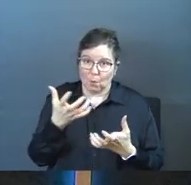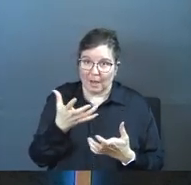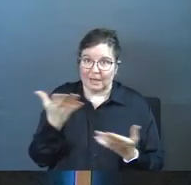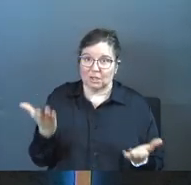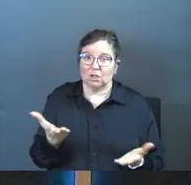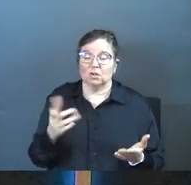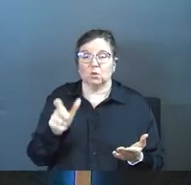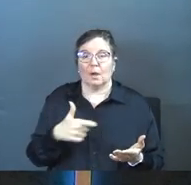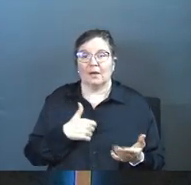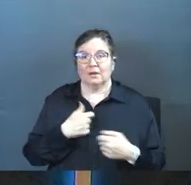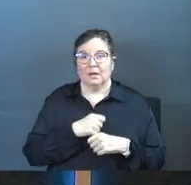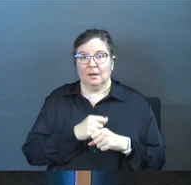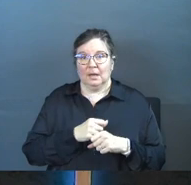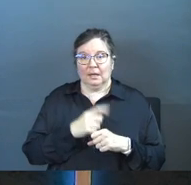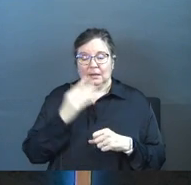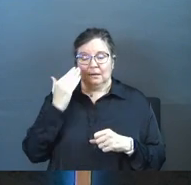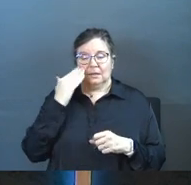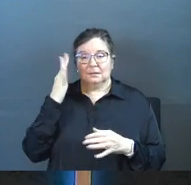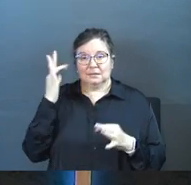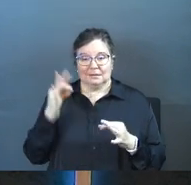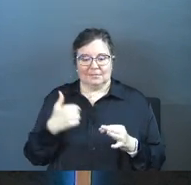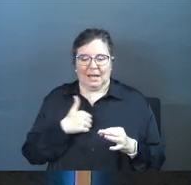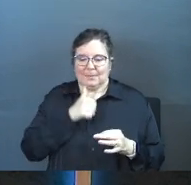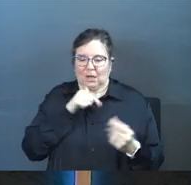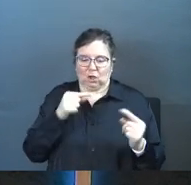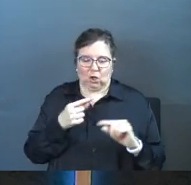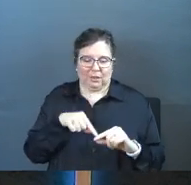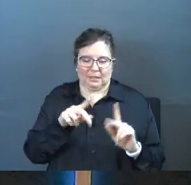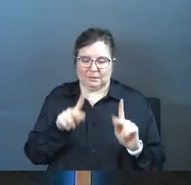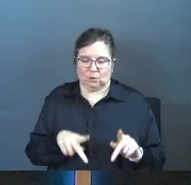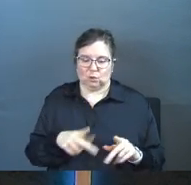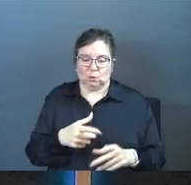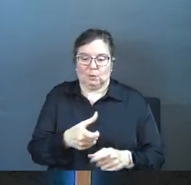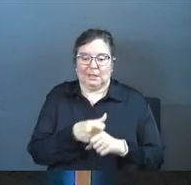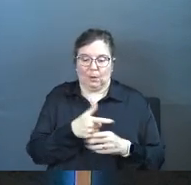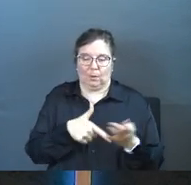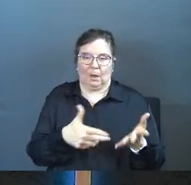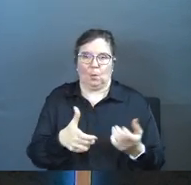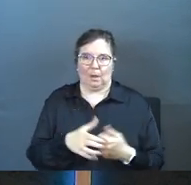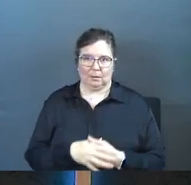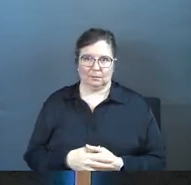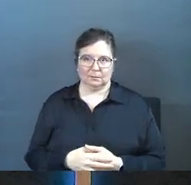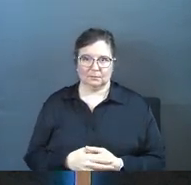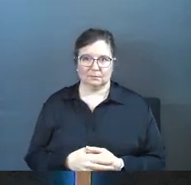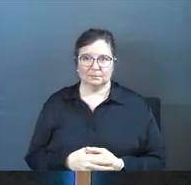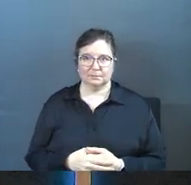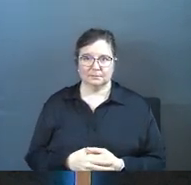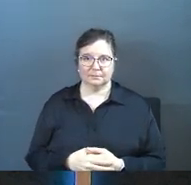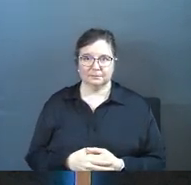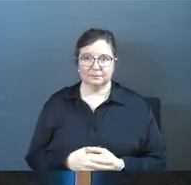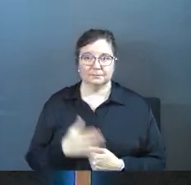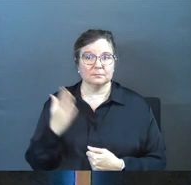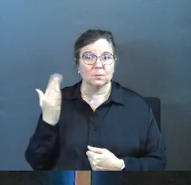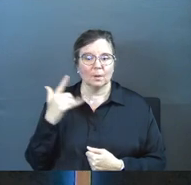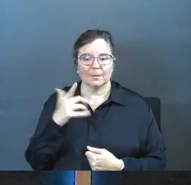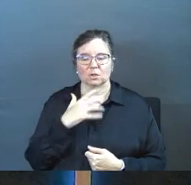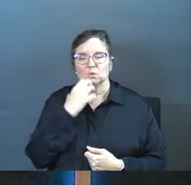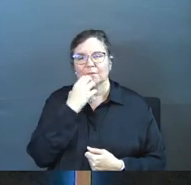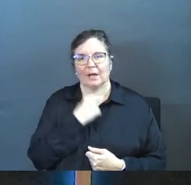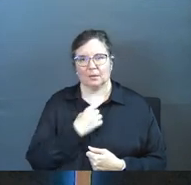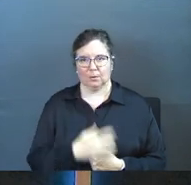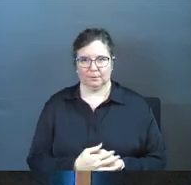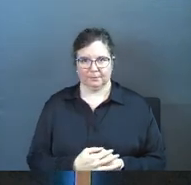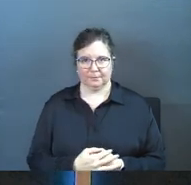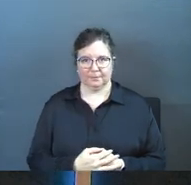want here, you've got to make a conscious decision that I'm not going to hurt this person to get what I want. Why? Because they're too